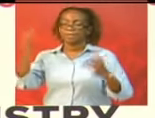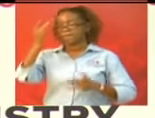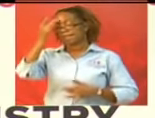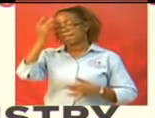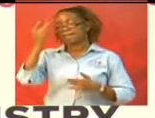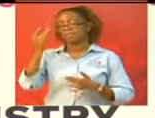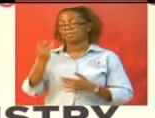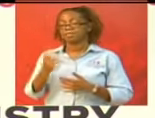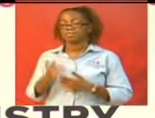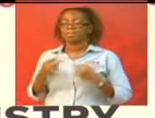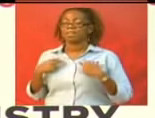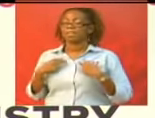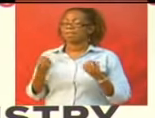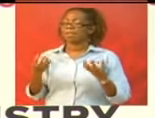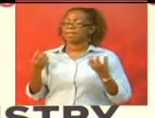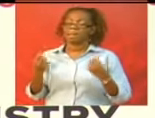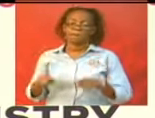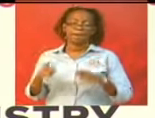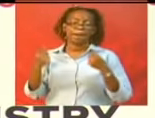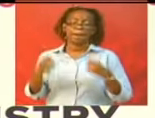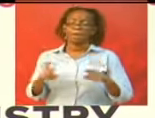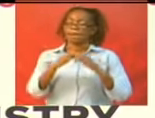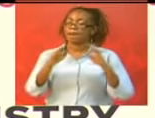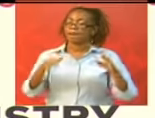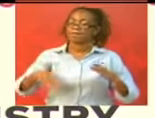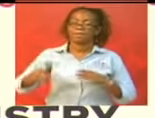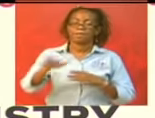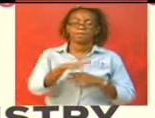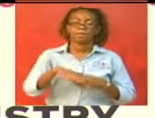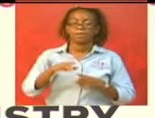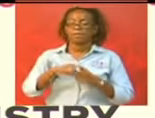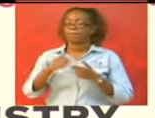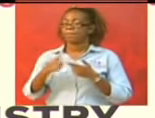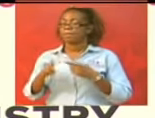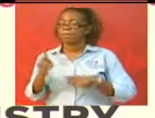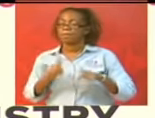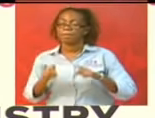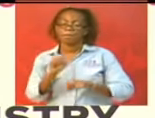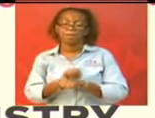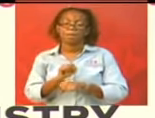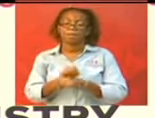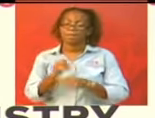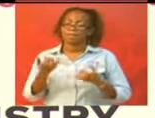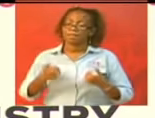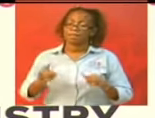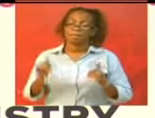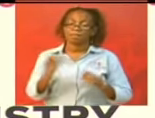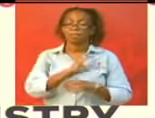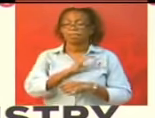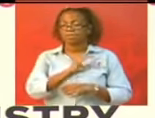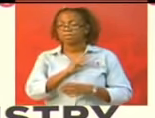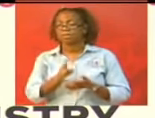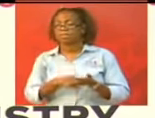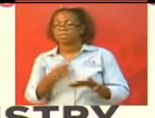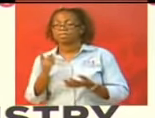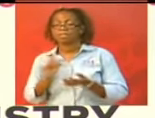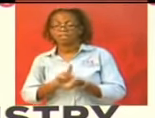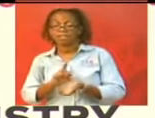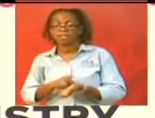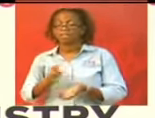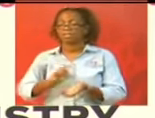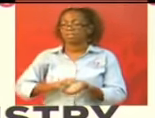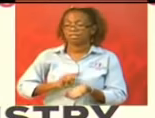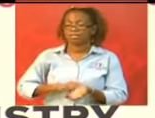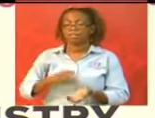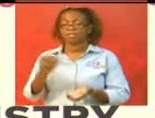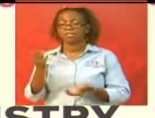household clusters. We have, of course, people are moving to go to essential services still. So police force, the healthcare workers,